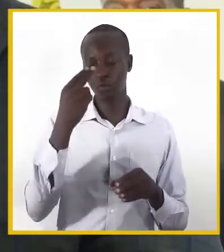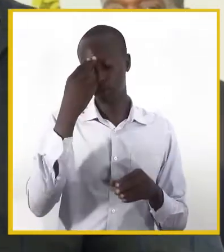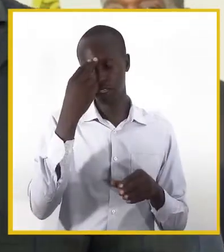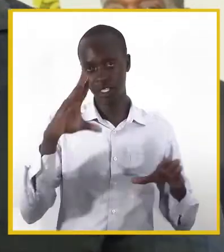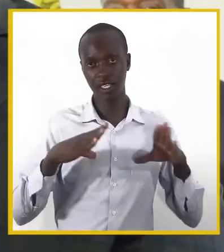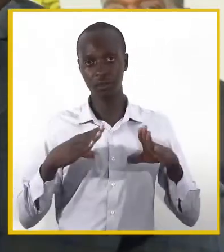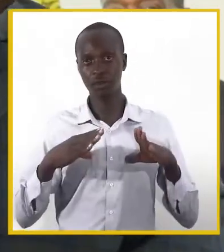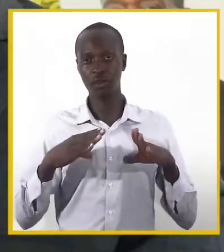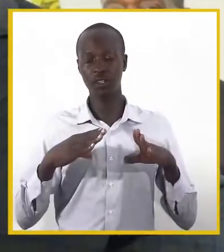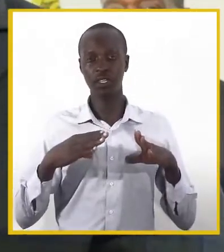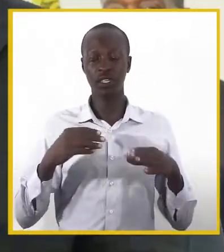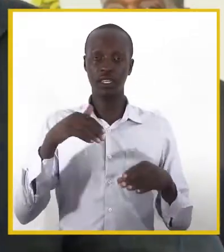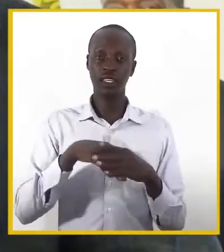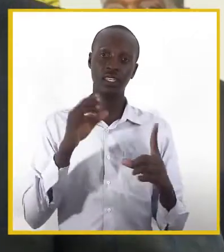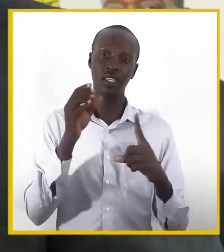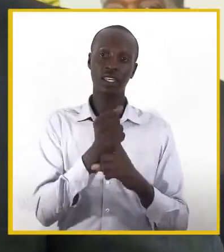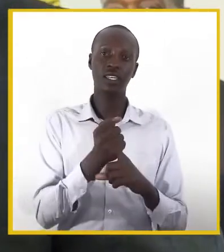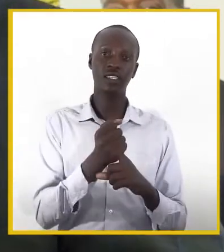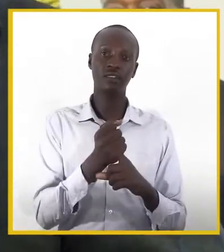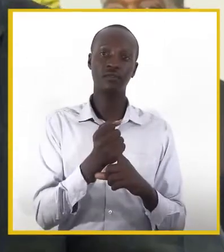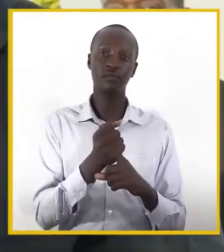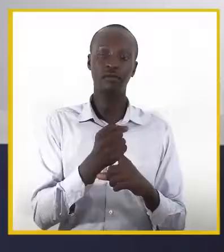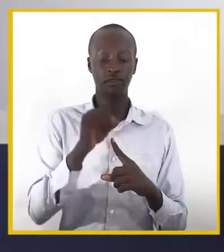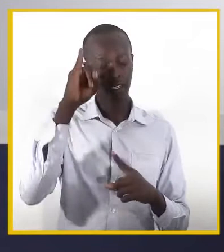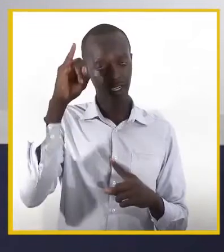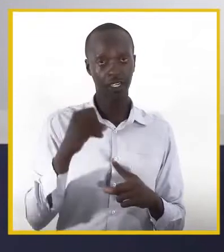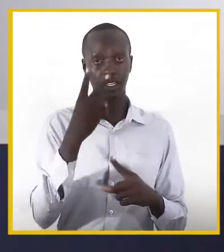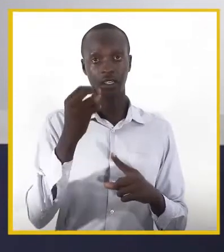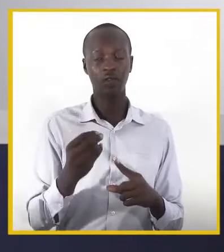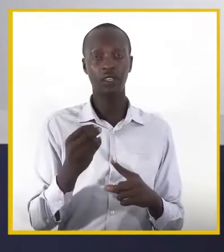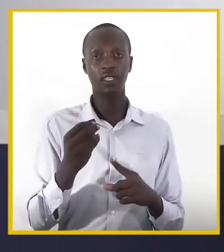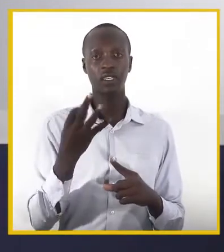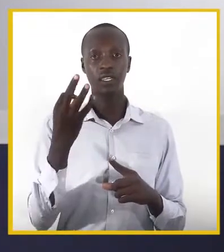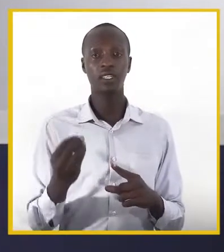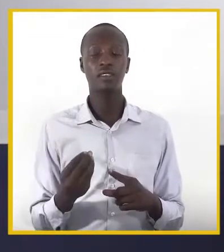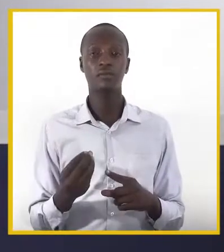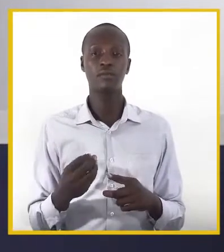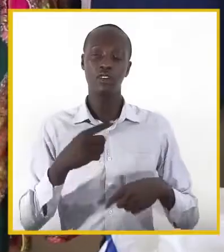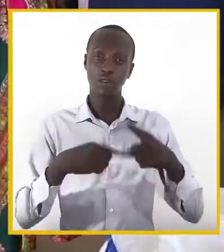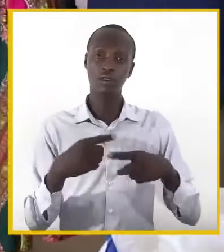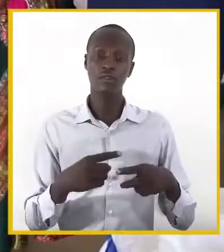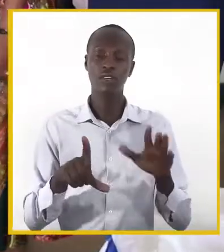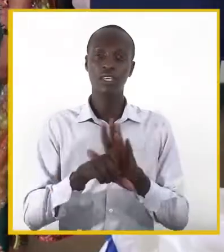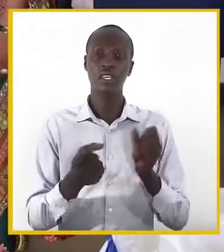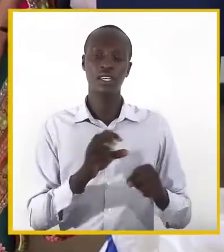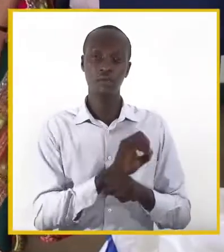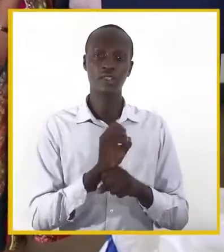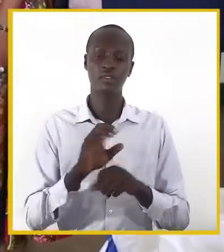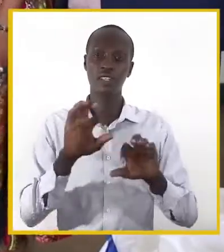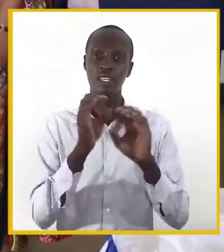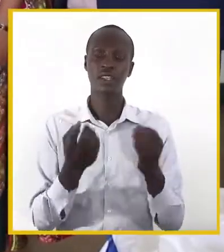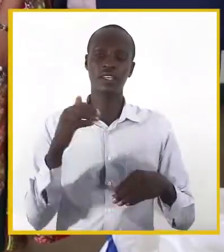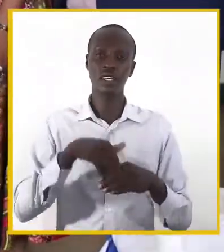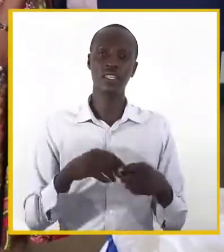in the achievement of our Vision 2030. Moving on, Crime Consultative Committee recently rewarded